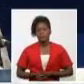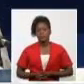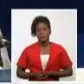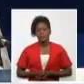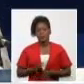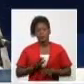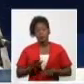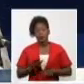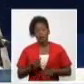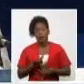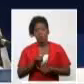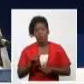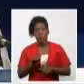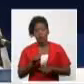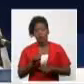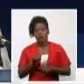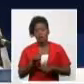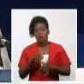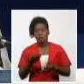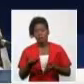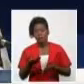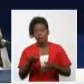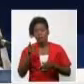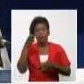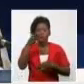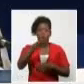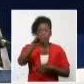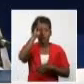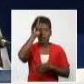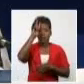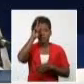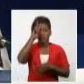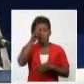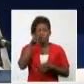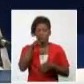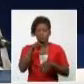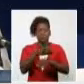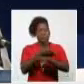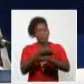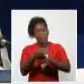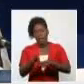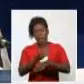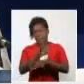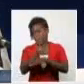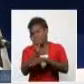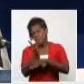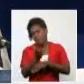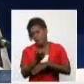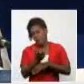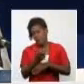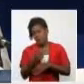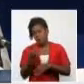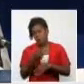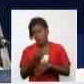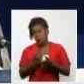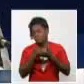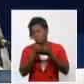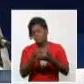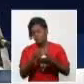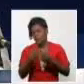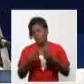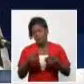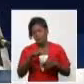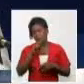79-year-old male patient from here in Havana province, the municipality of Guanabacoa, with a history of high